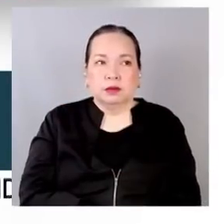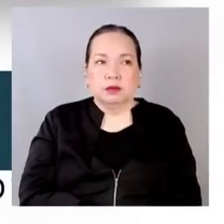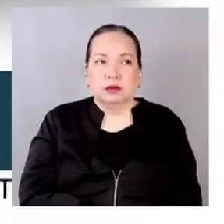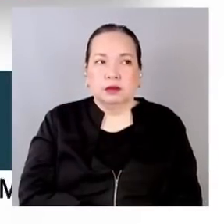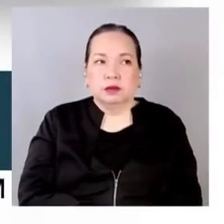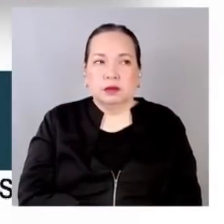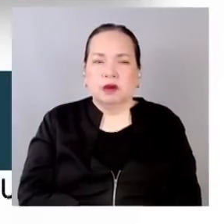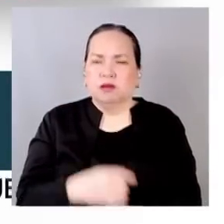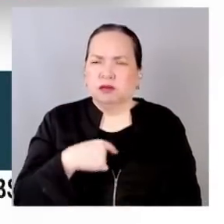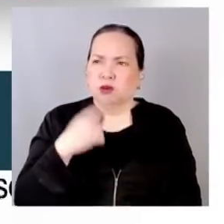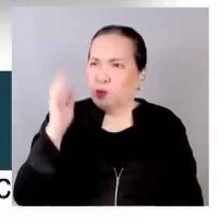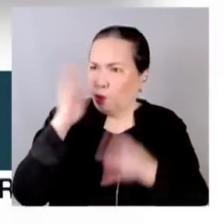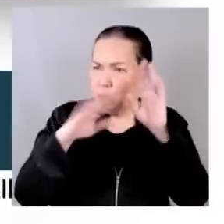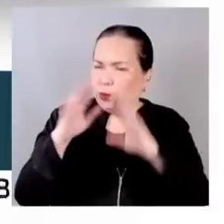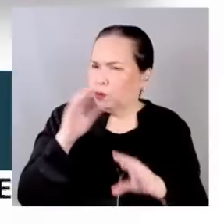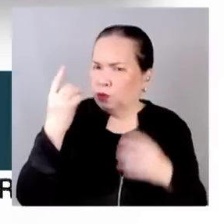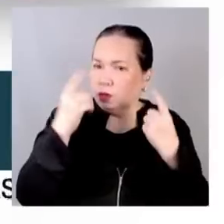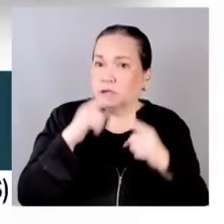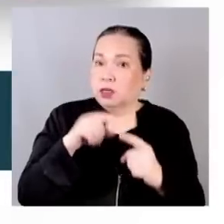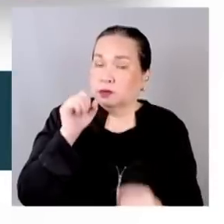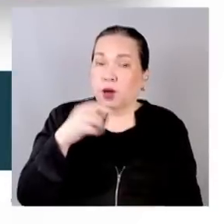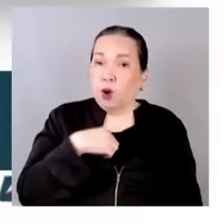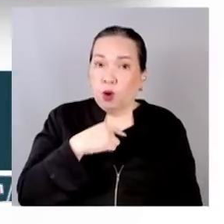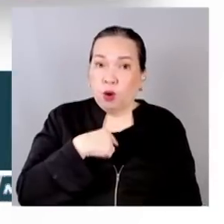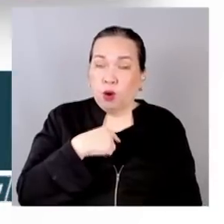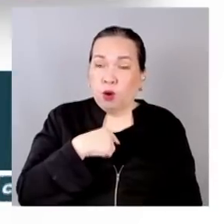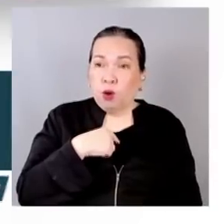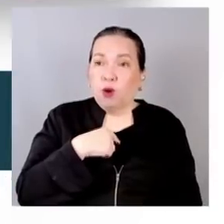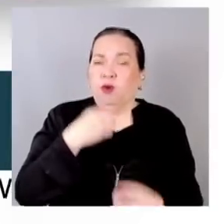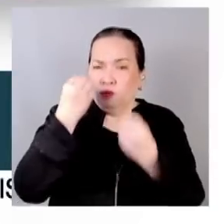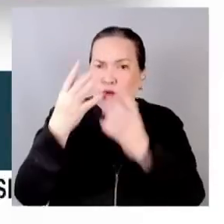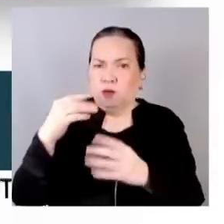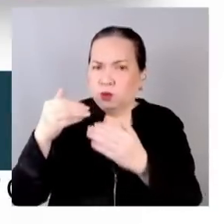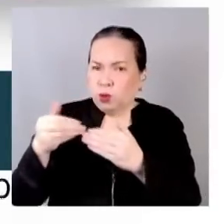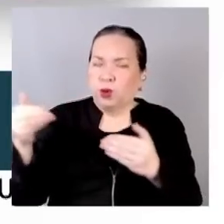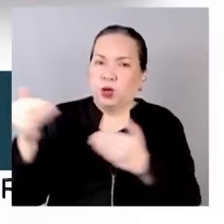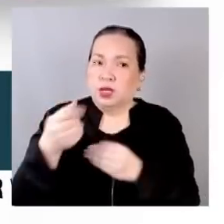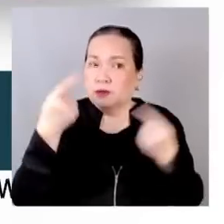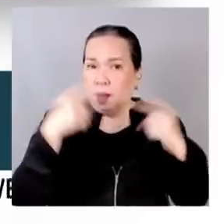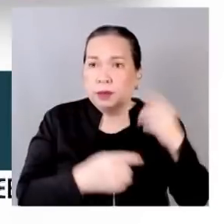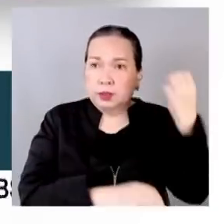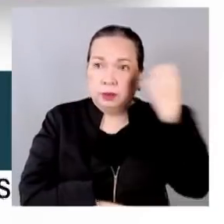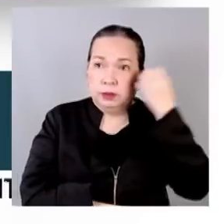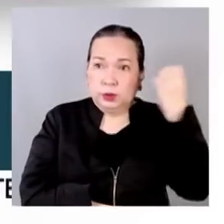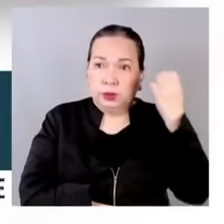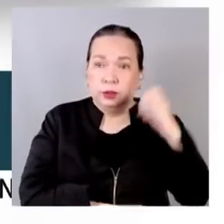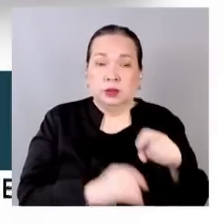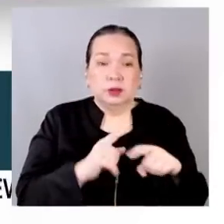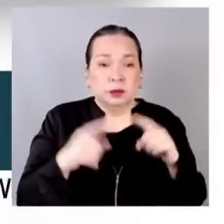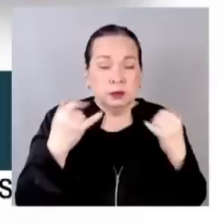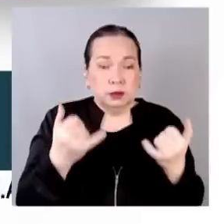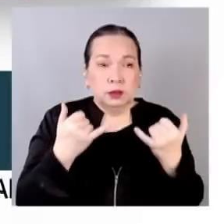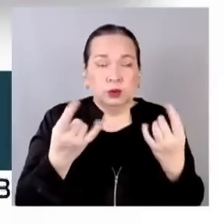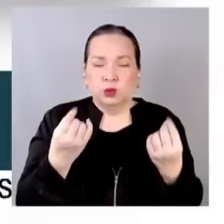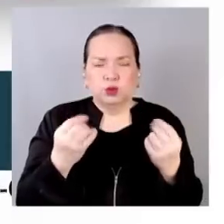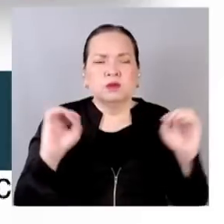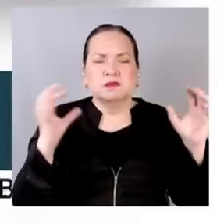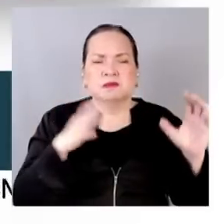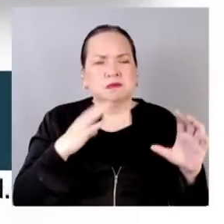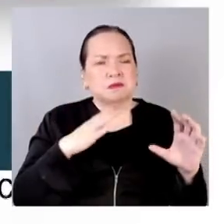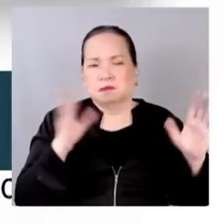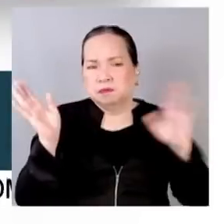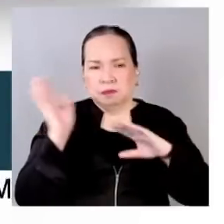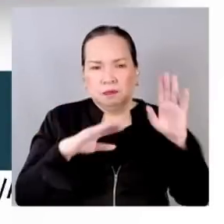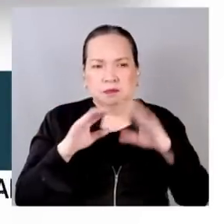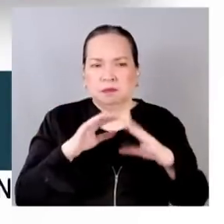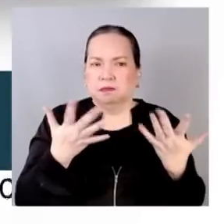one to tell all of you kung sakaling merong emergency situation. Pero right now, wala pong ano, wala pong